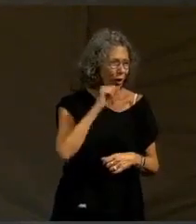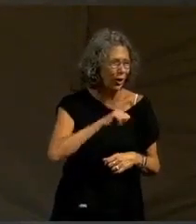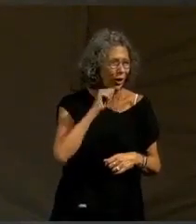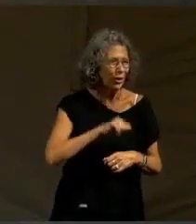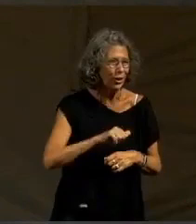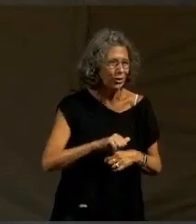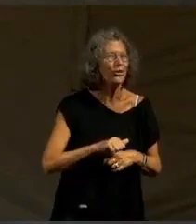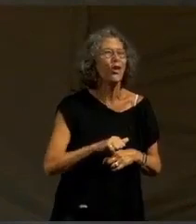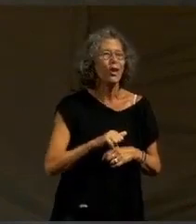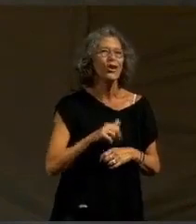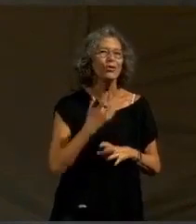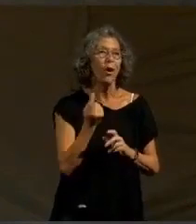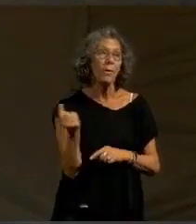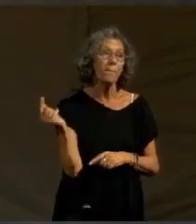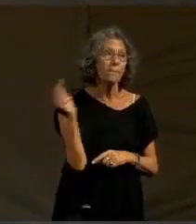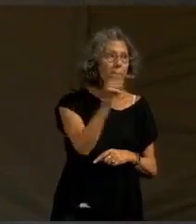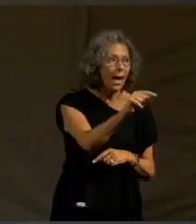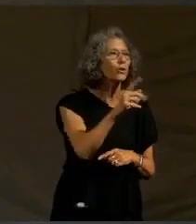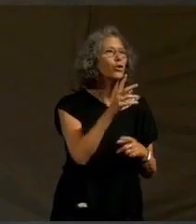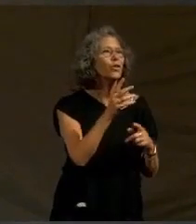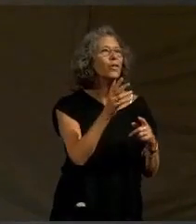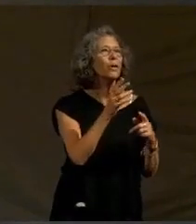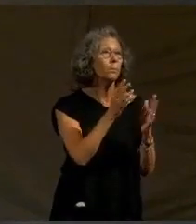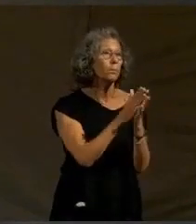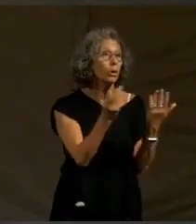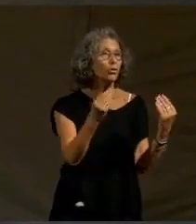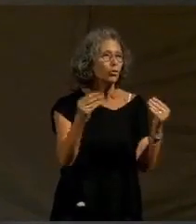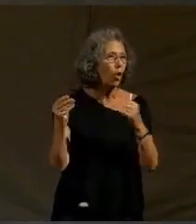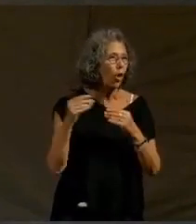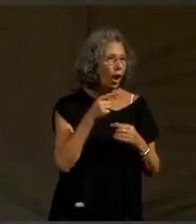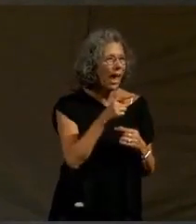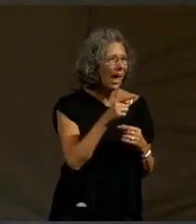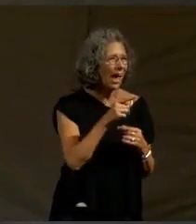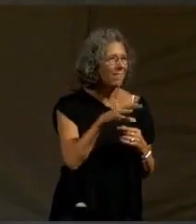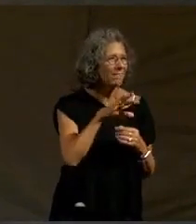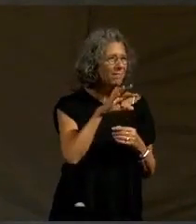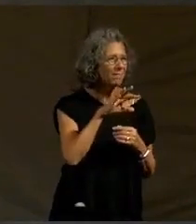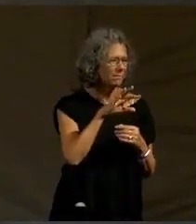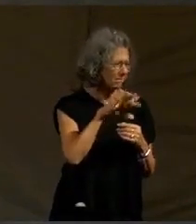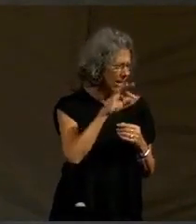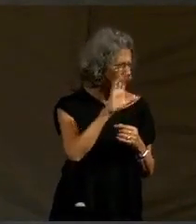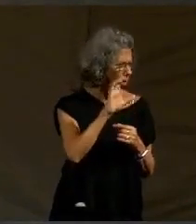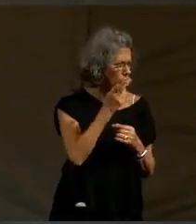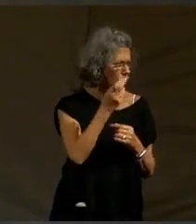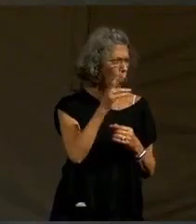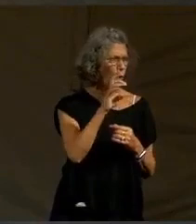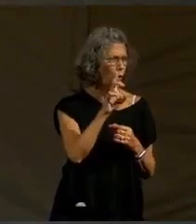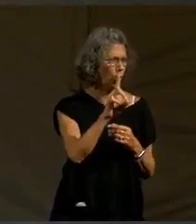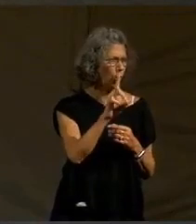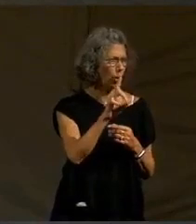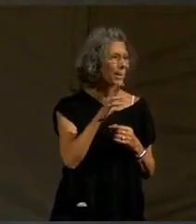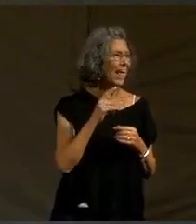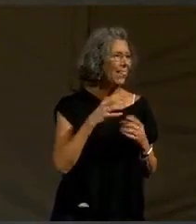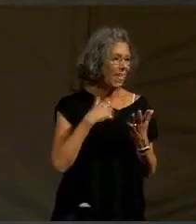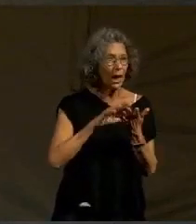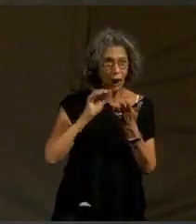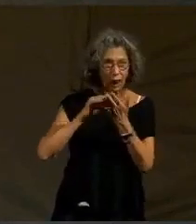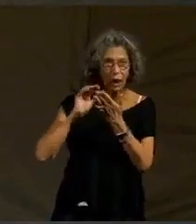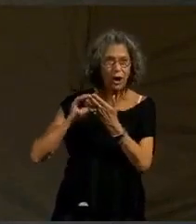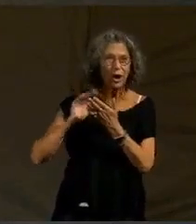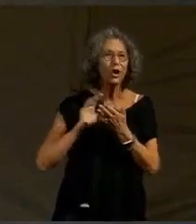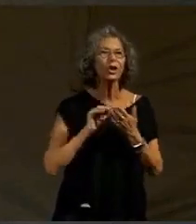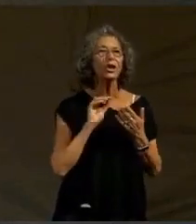chords. So I found my first great chord. The first chord I ran into was an A minor. And the next chord I ran into